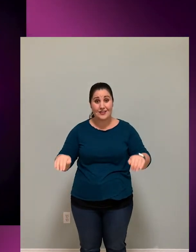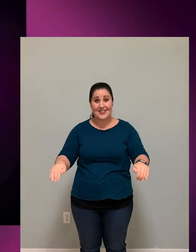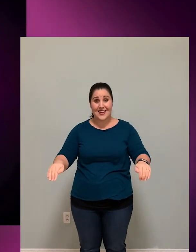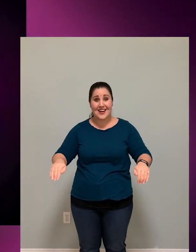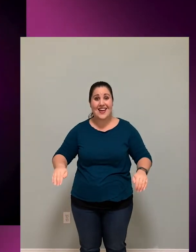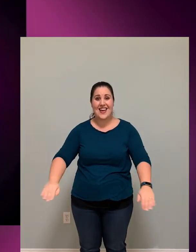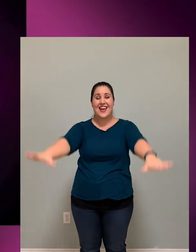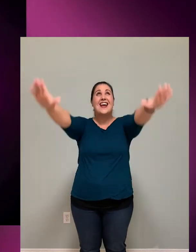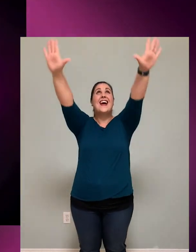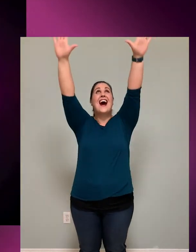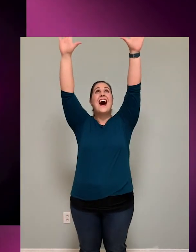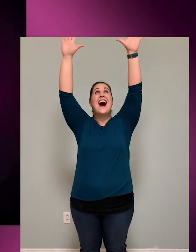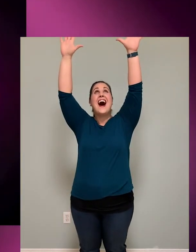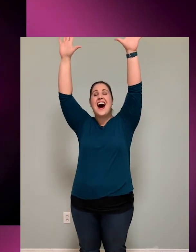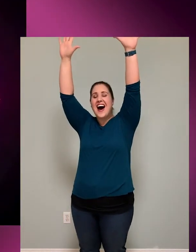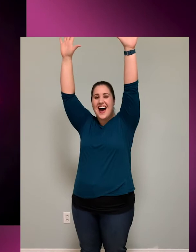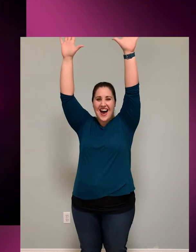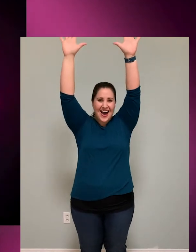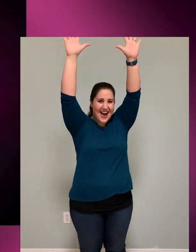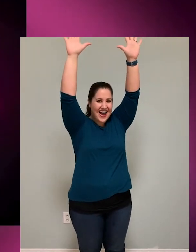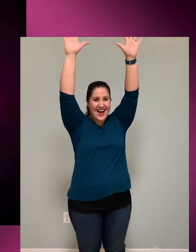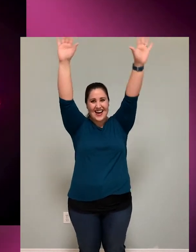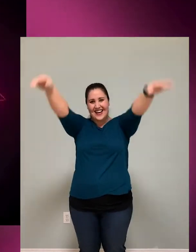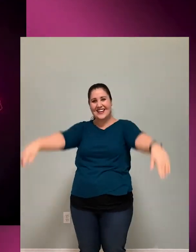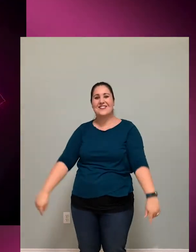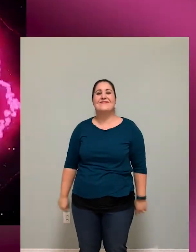forever seated high.